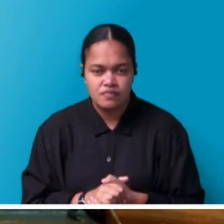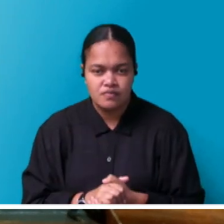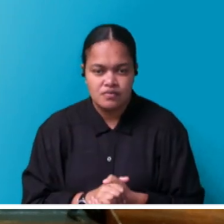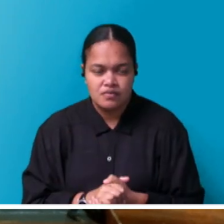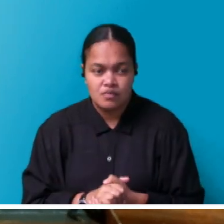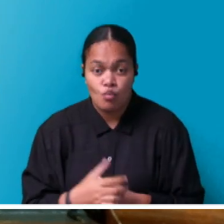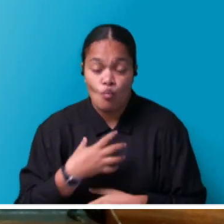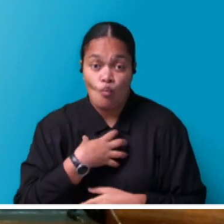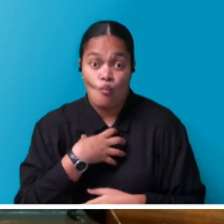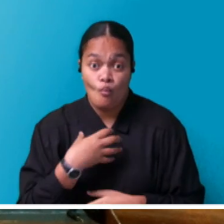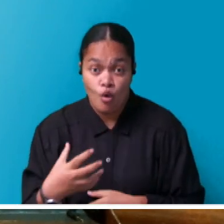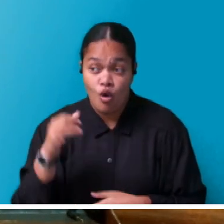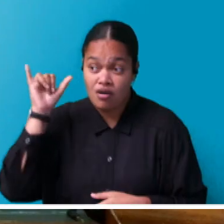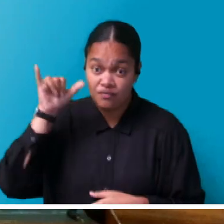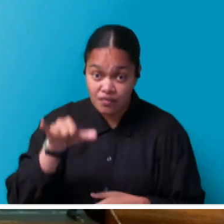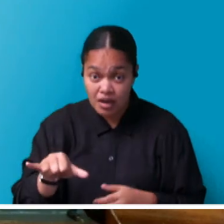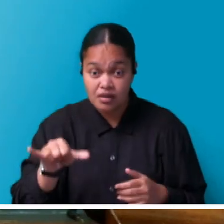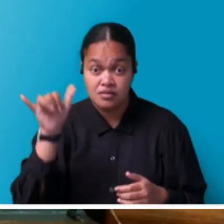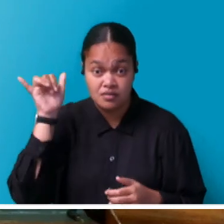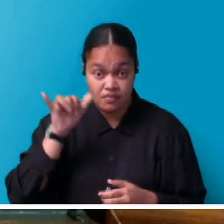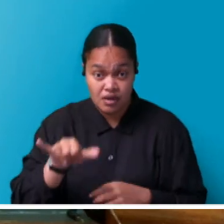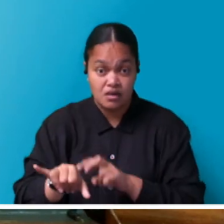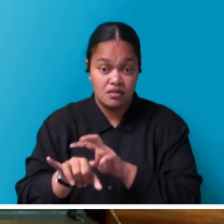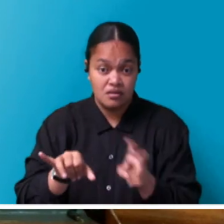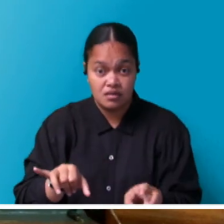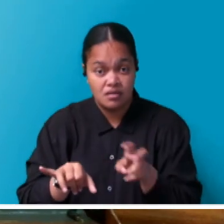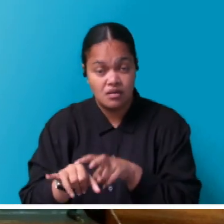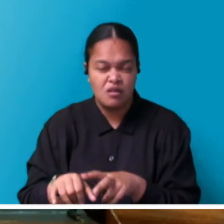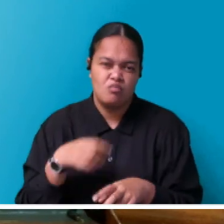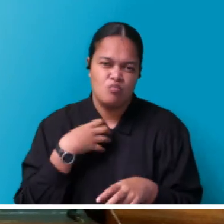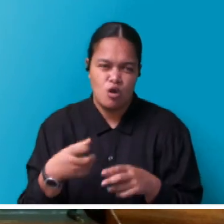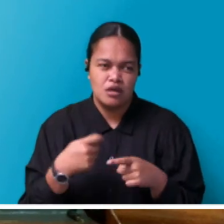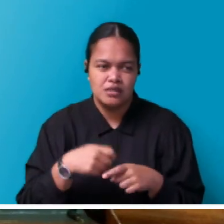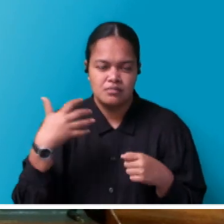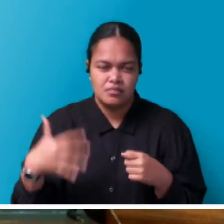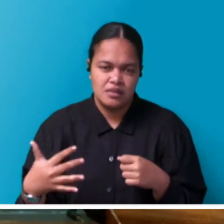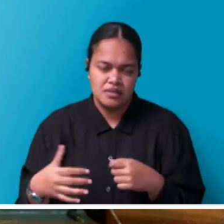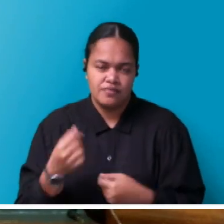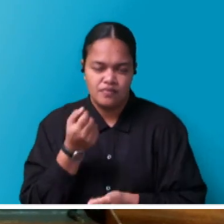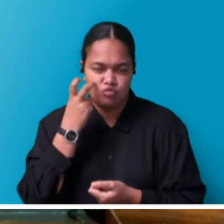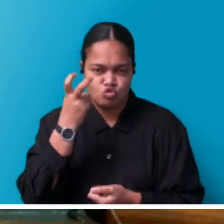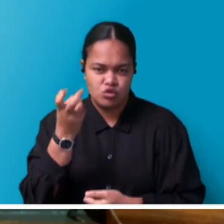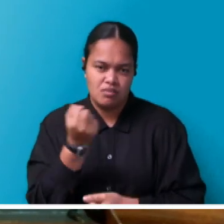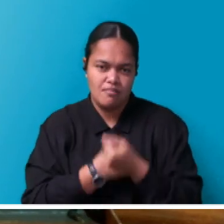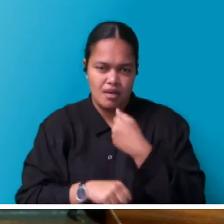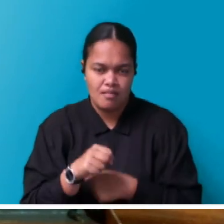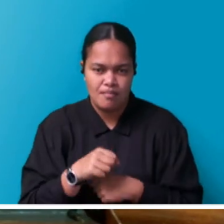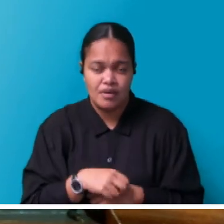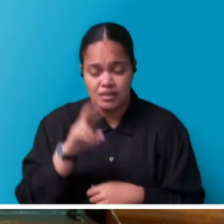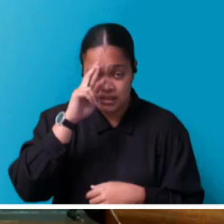The more flights and layovers, the more expensive and inconvenient a tourist trip becomes. Mr. Speaker,